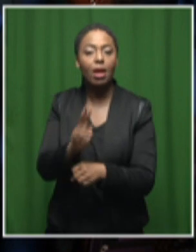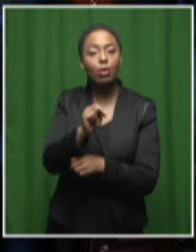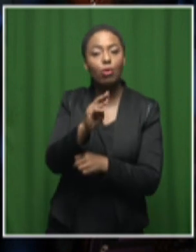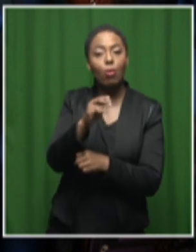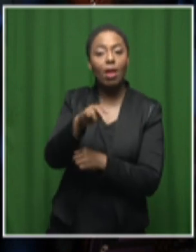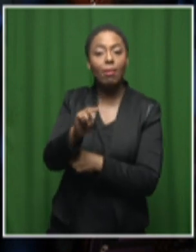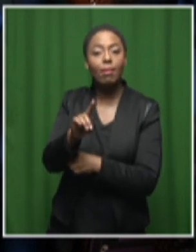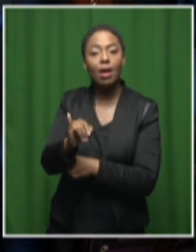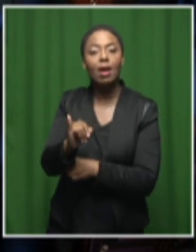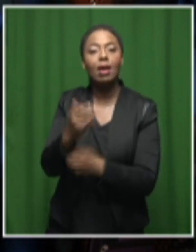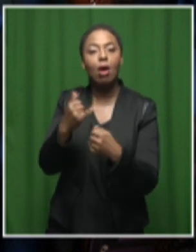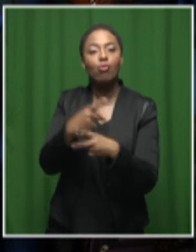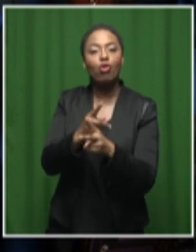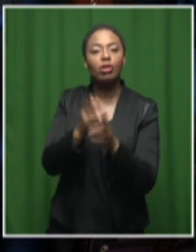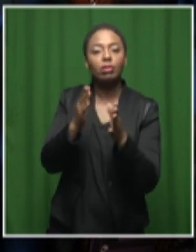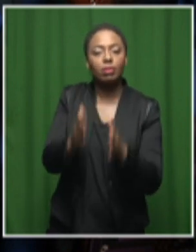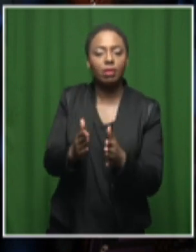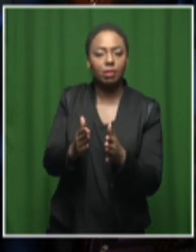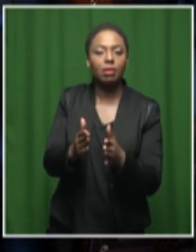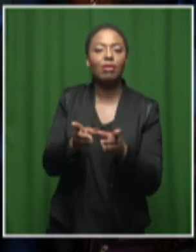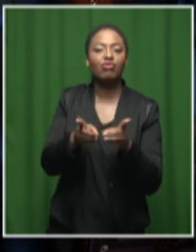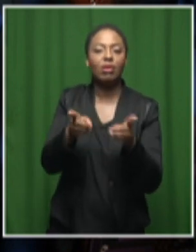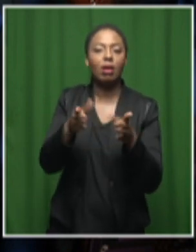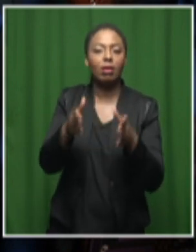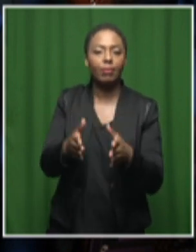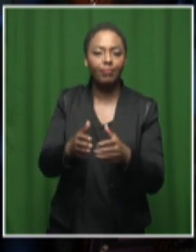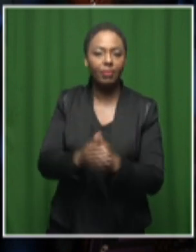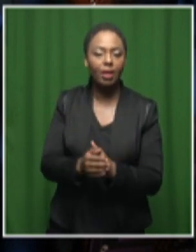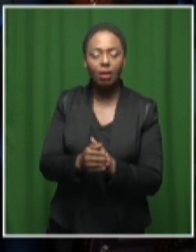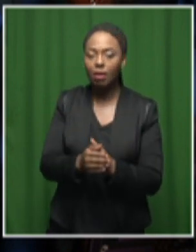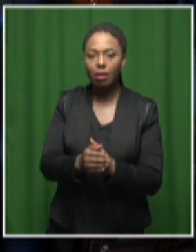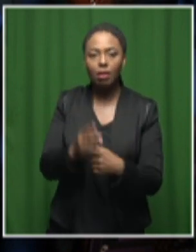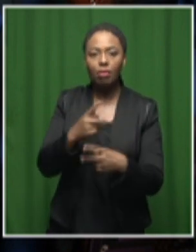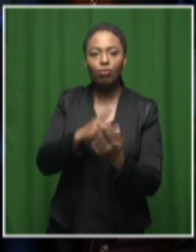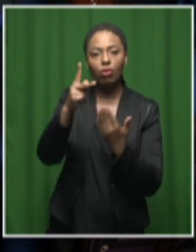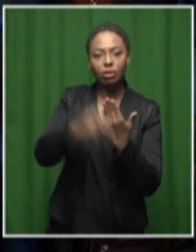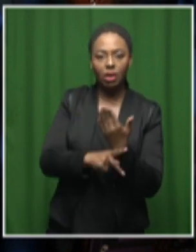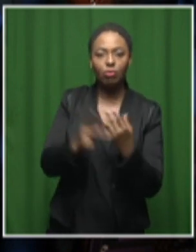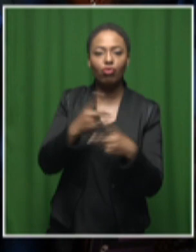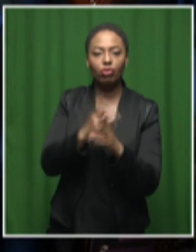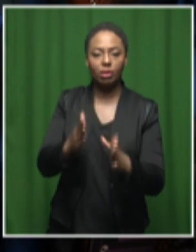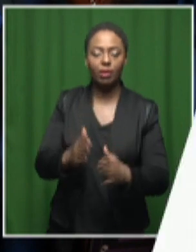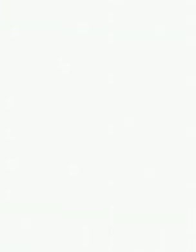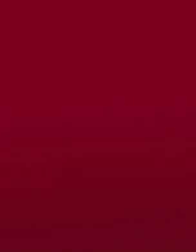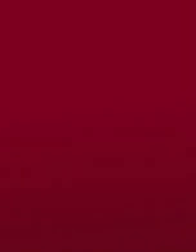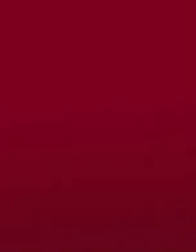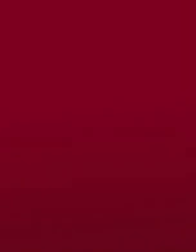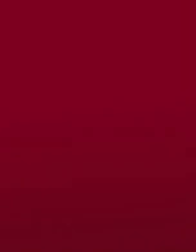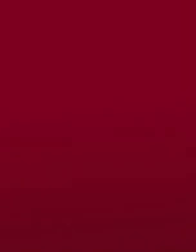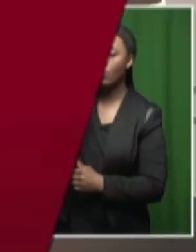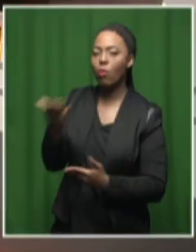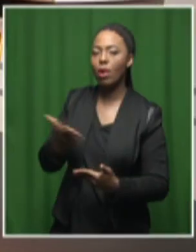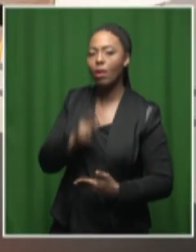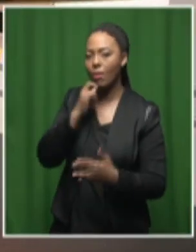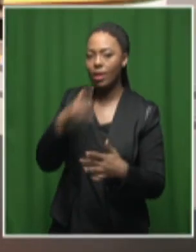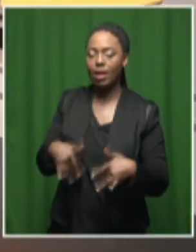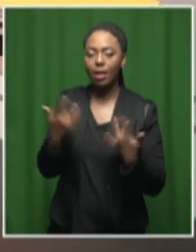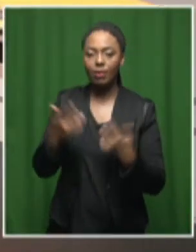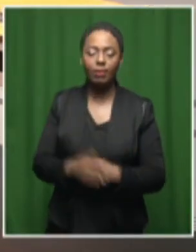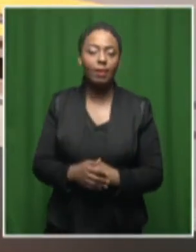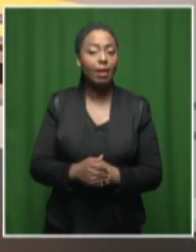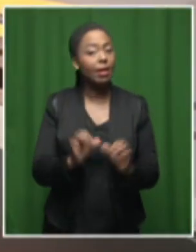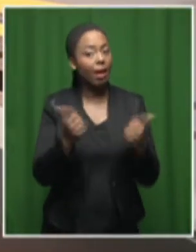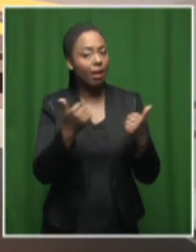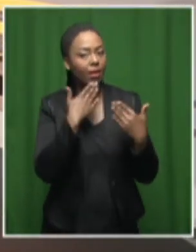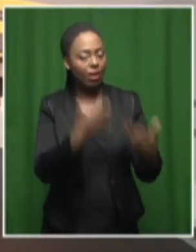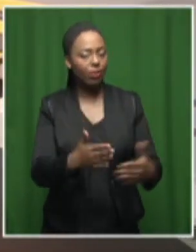is the project's producer and she joins us now in studio to tell us more. Good morning, Doctor. Welcome to Morning Live. Thank you. How are you? Great, thank you.